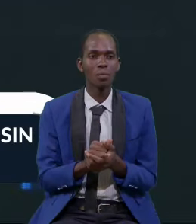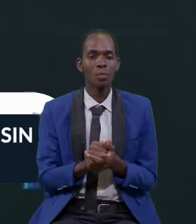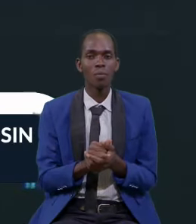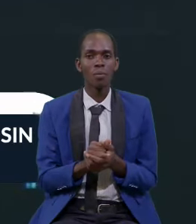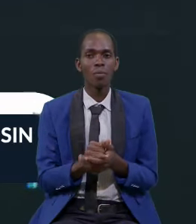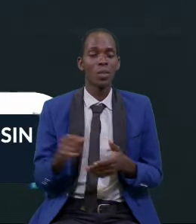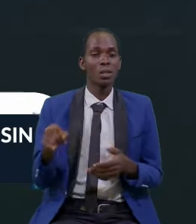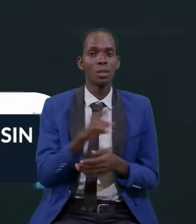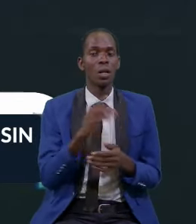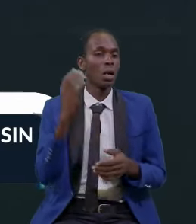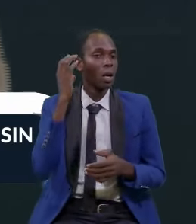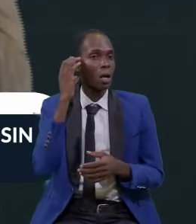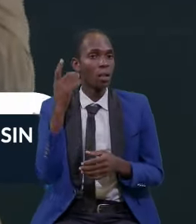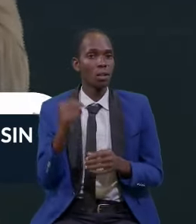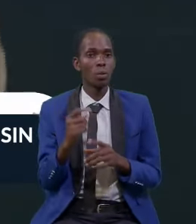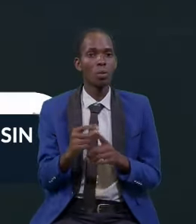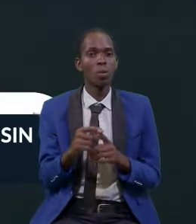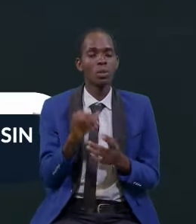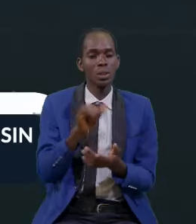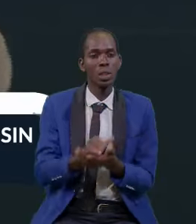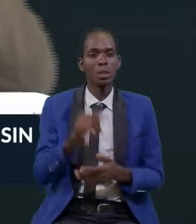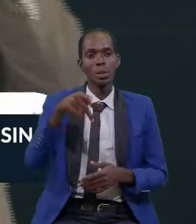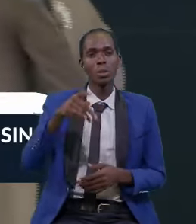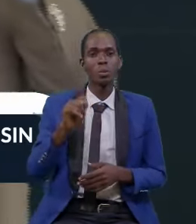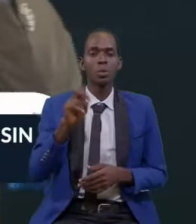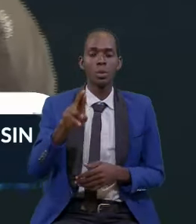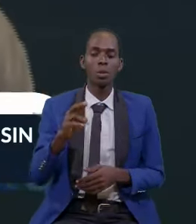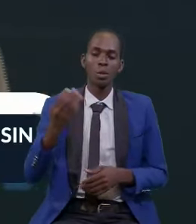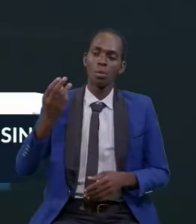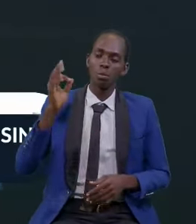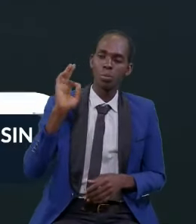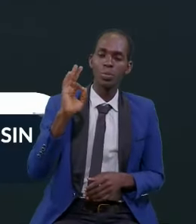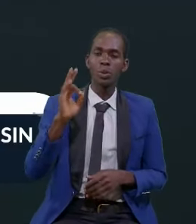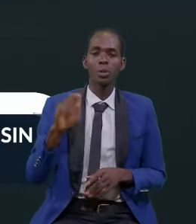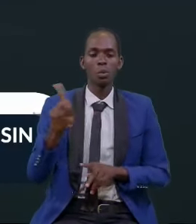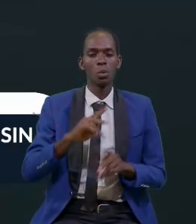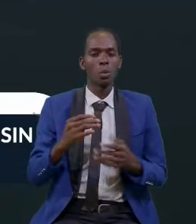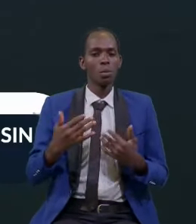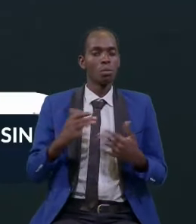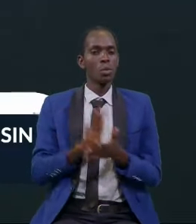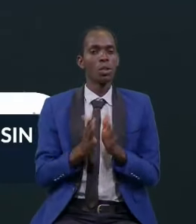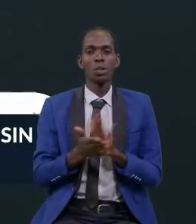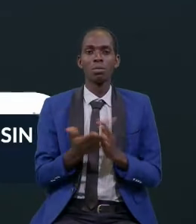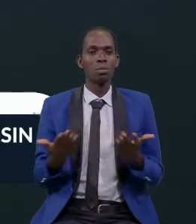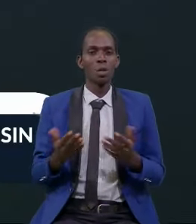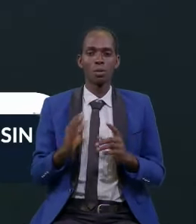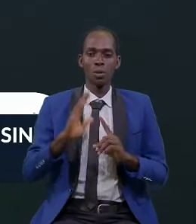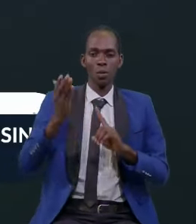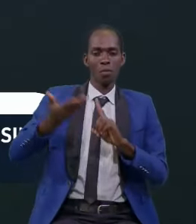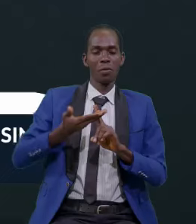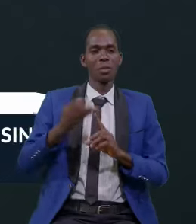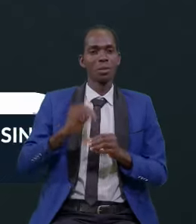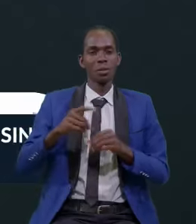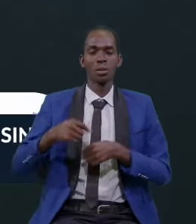that had the word that Peter had been preaching, they were preached in their heart. They were preached in their heart. They